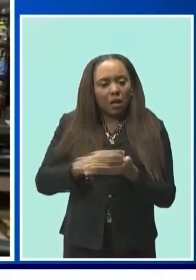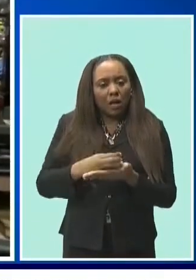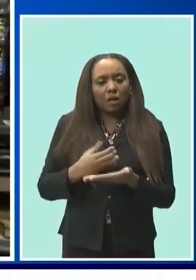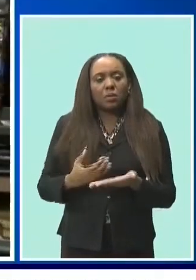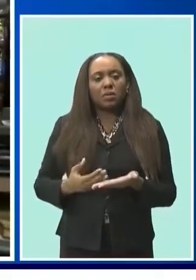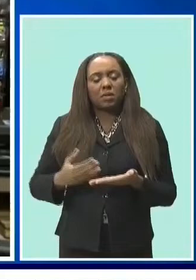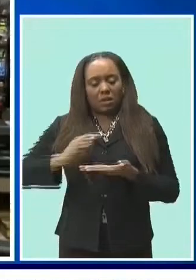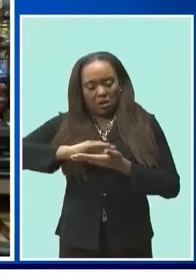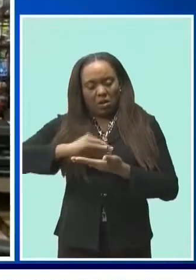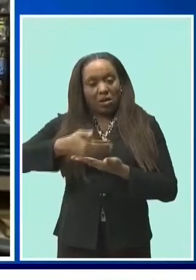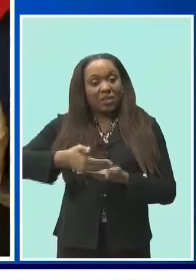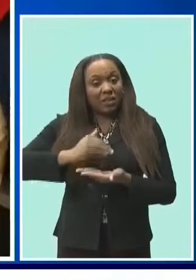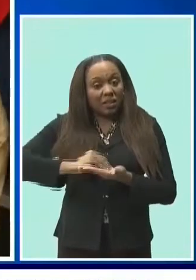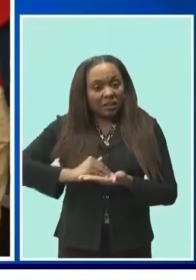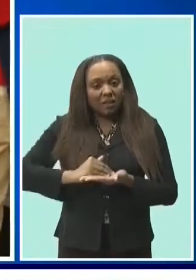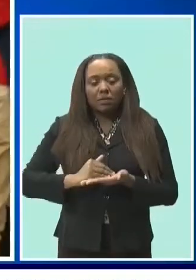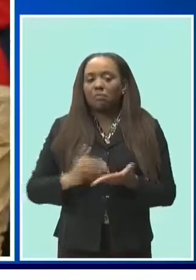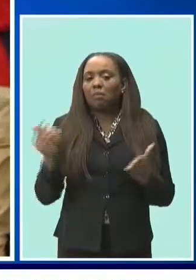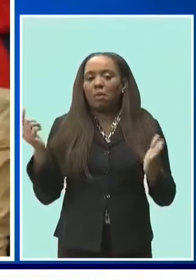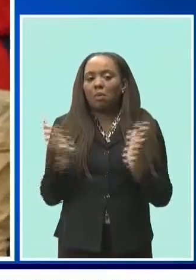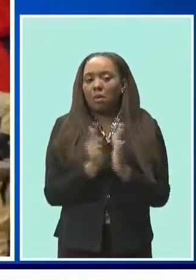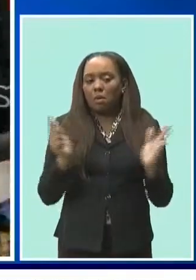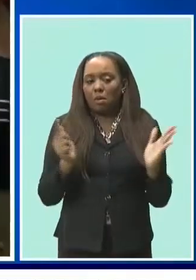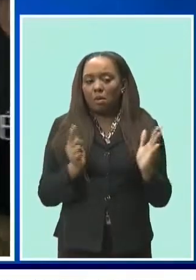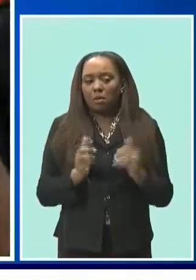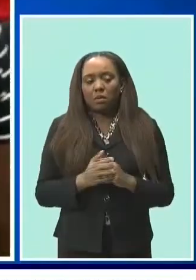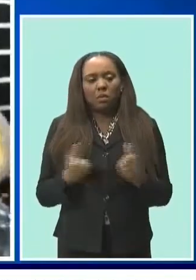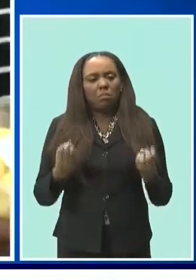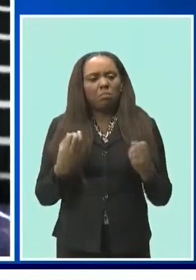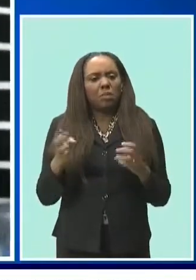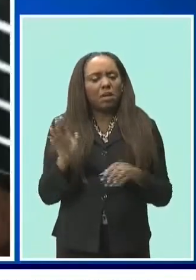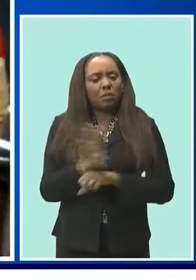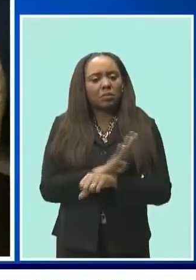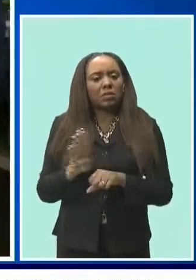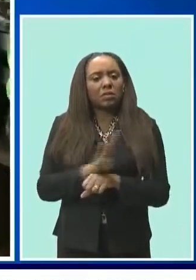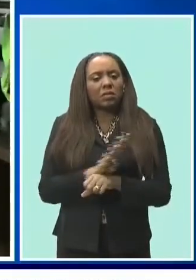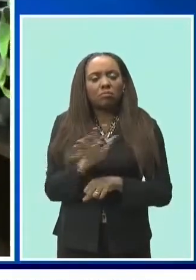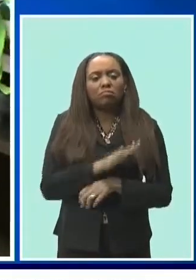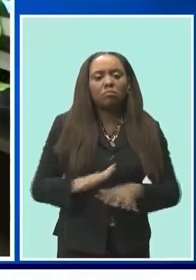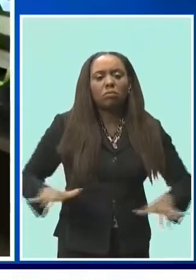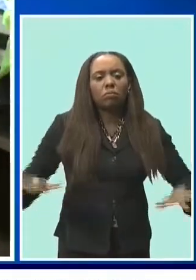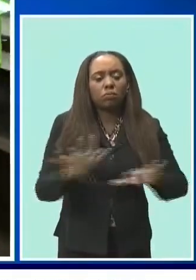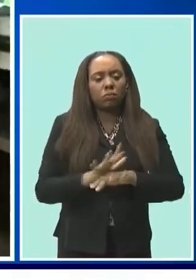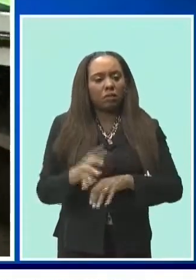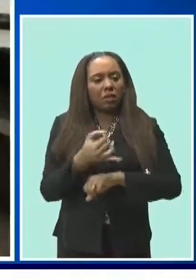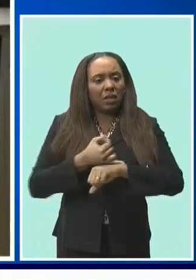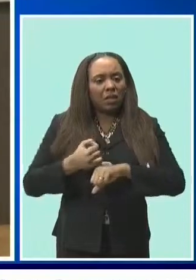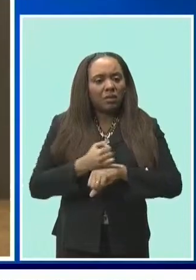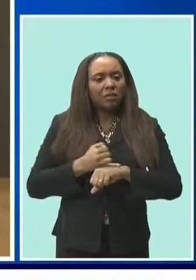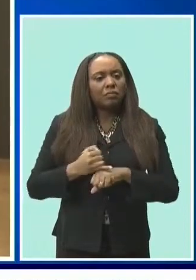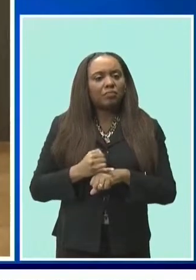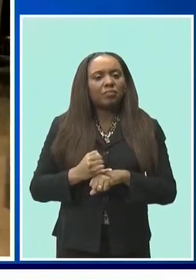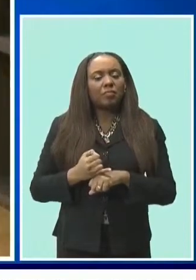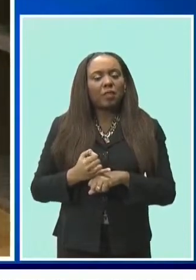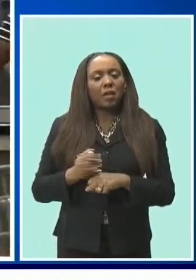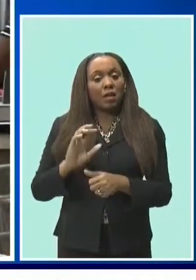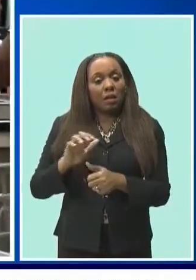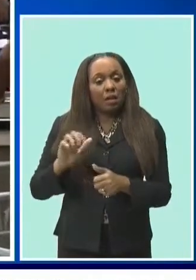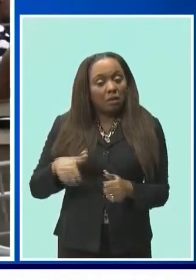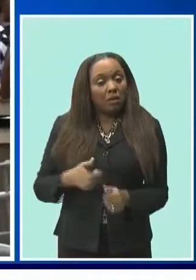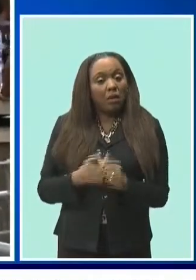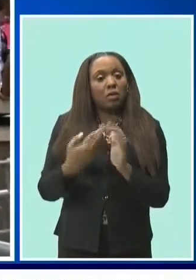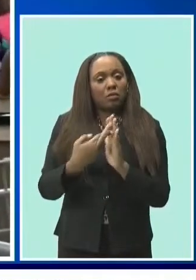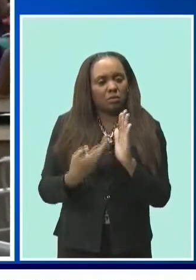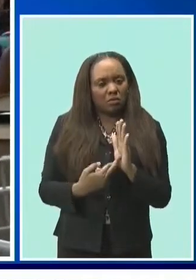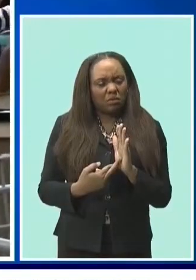under the legislation. Many establishments across the island have been complying with the regulations, and they have alternatives in stock